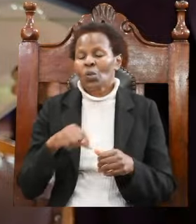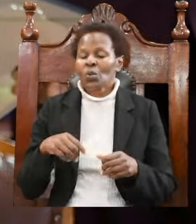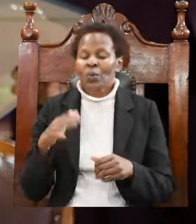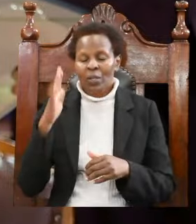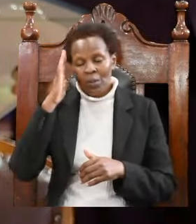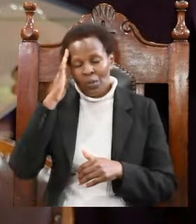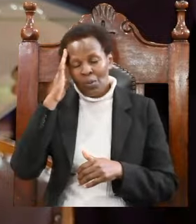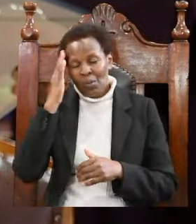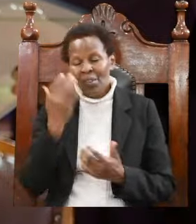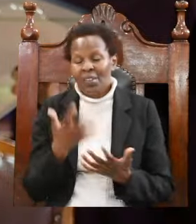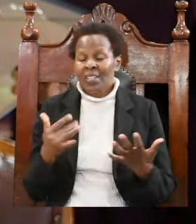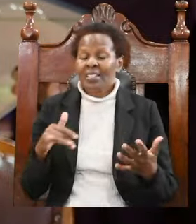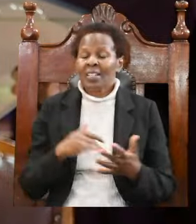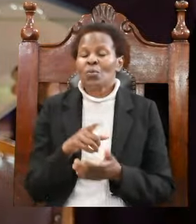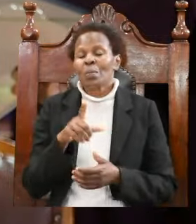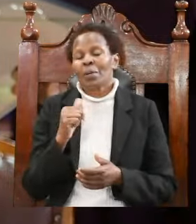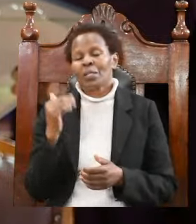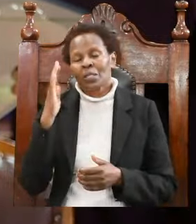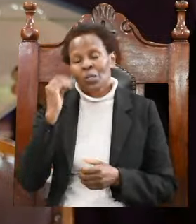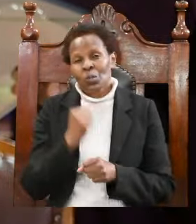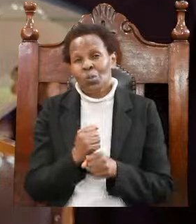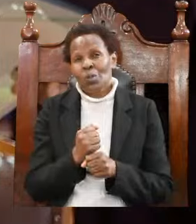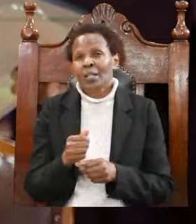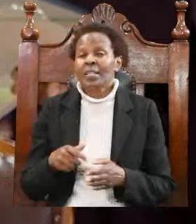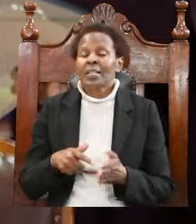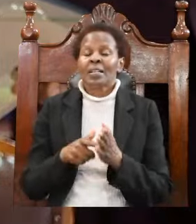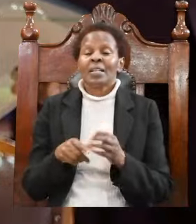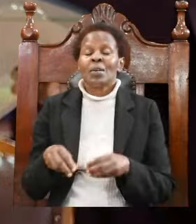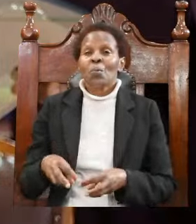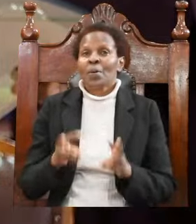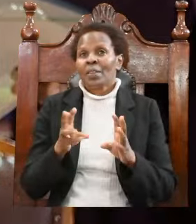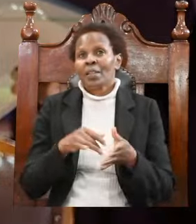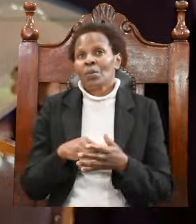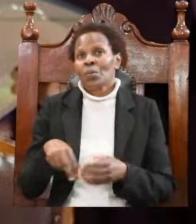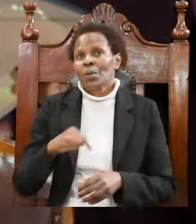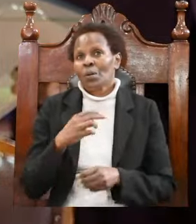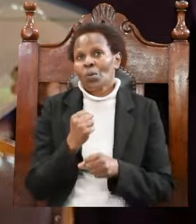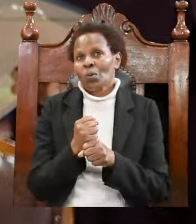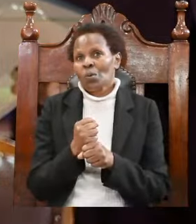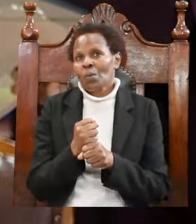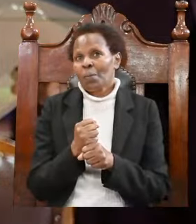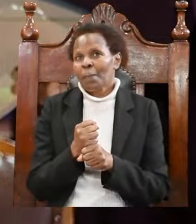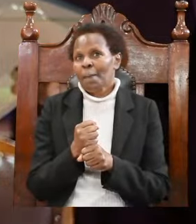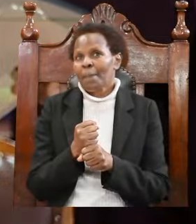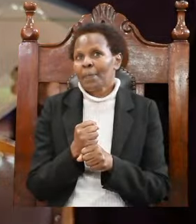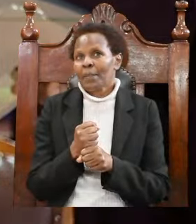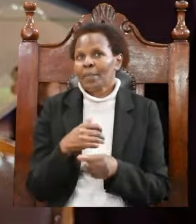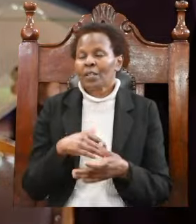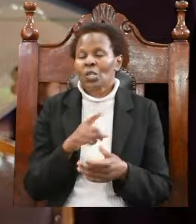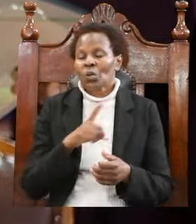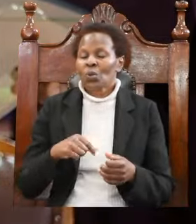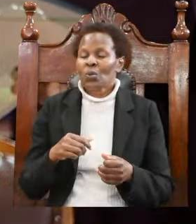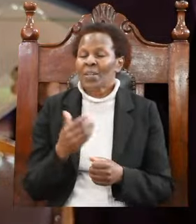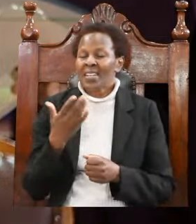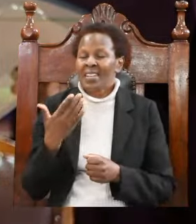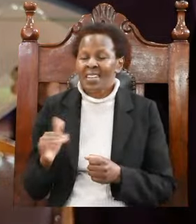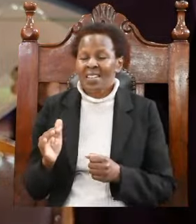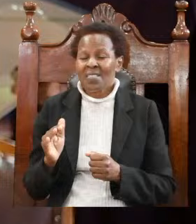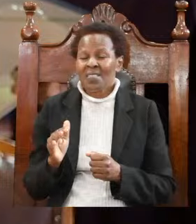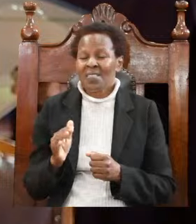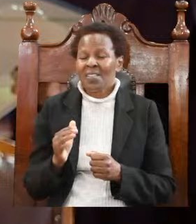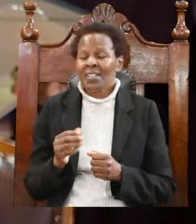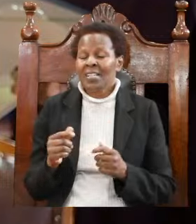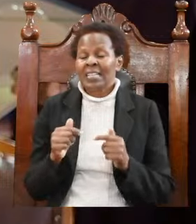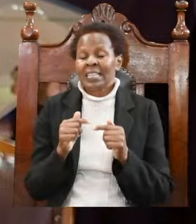know the things that we need to do, the direction that we go, and that, Lord, we will never sin against